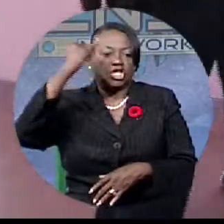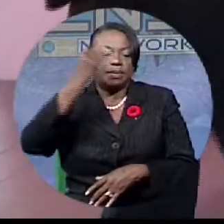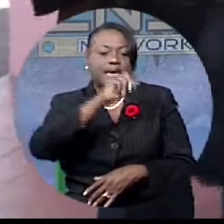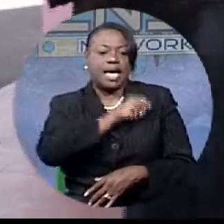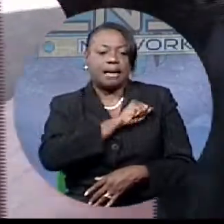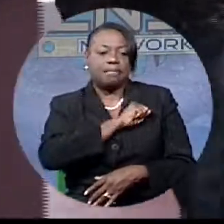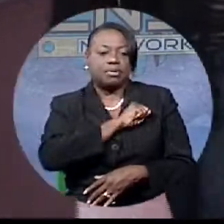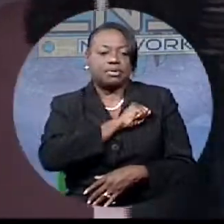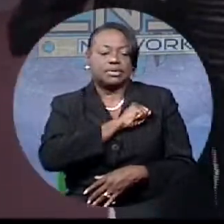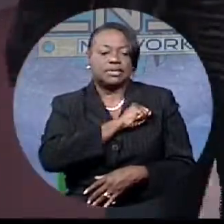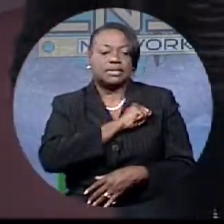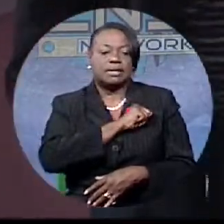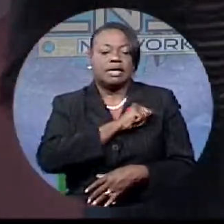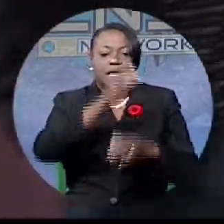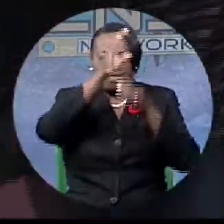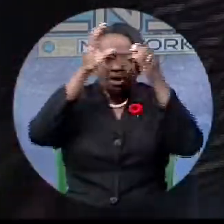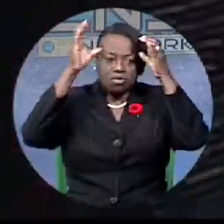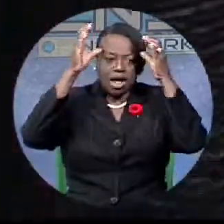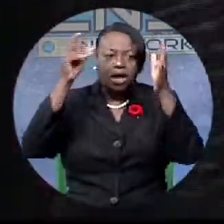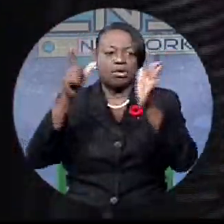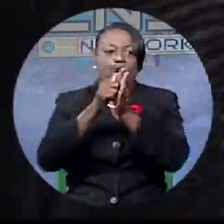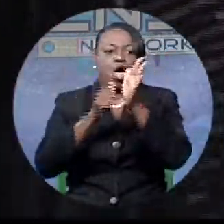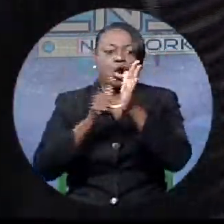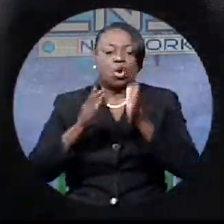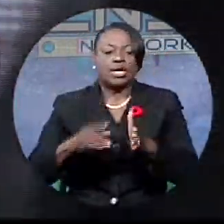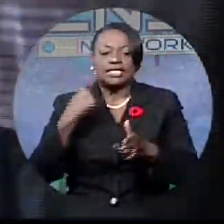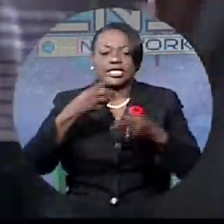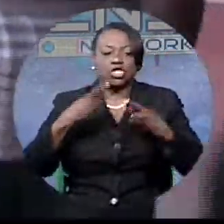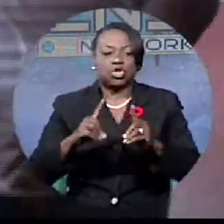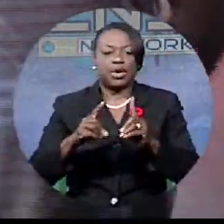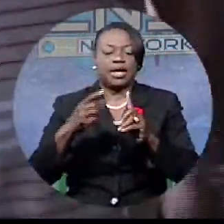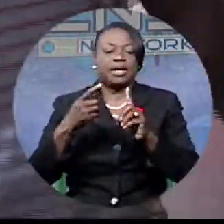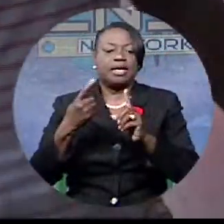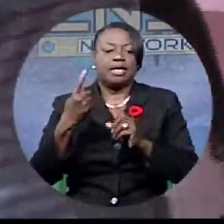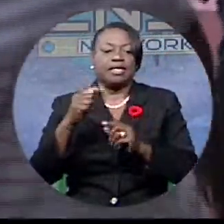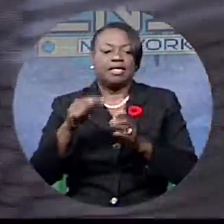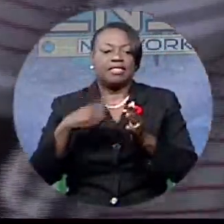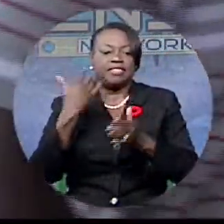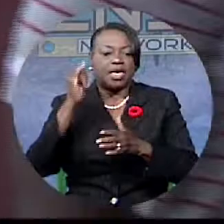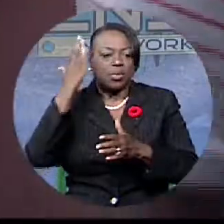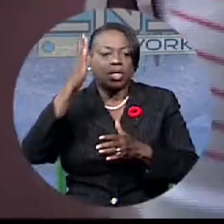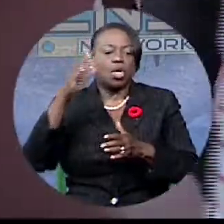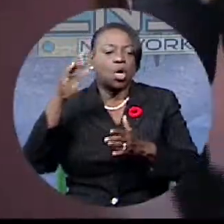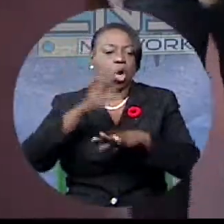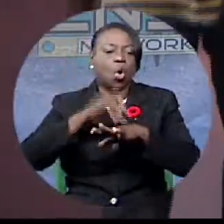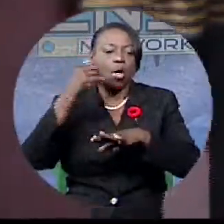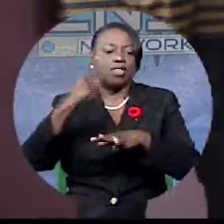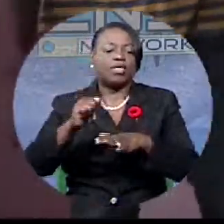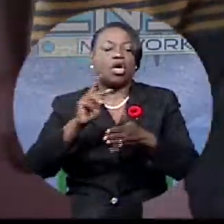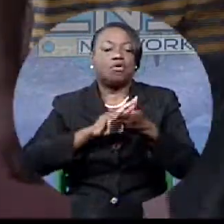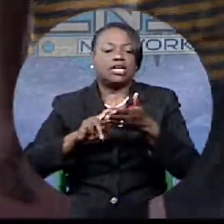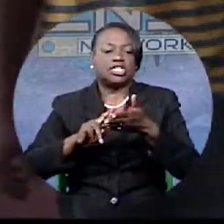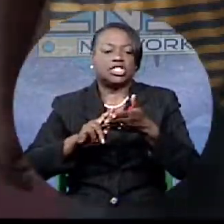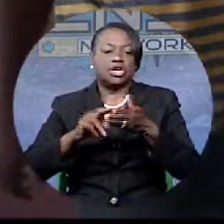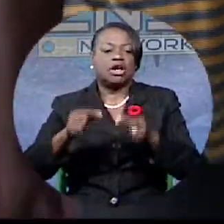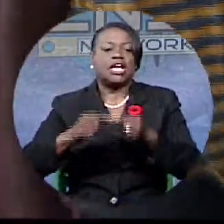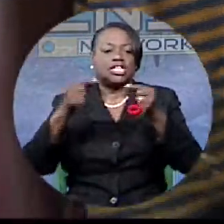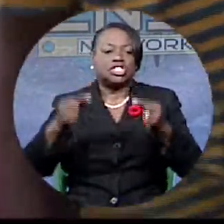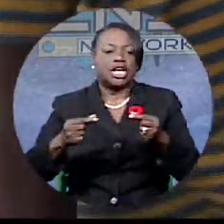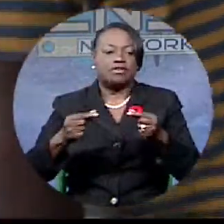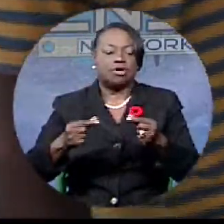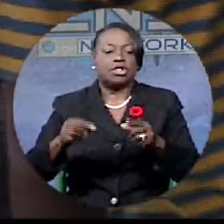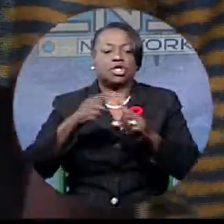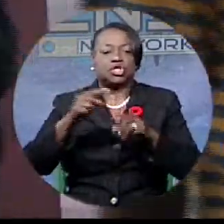Crown prosecutors have indicated that during Wednesday's proceedings, they'll call the Registrar General to provide a death certificate for the